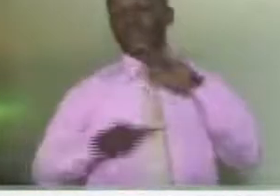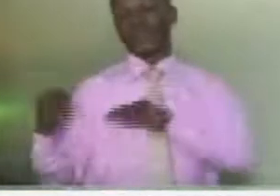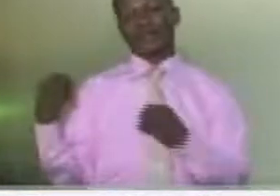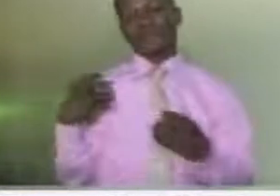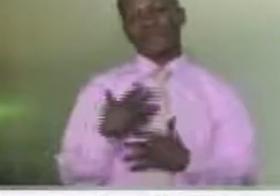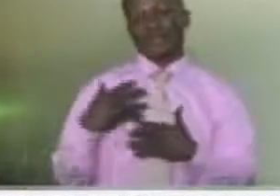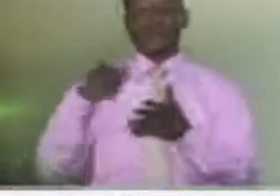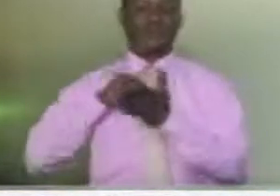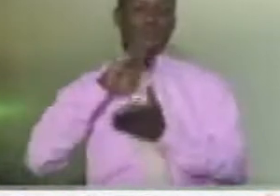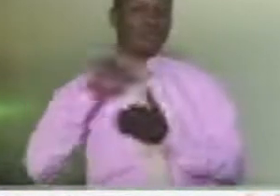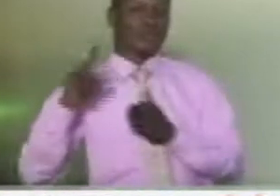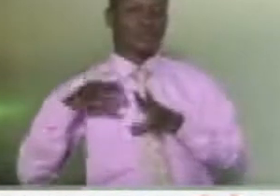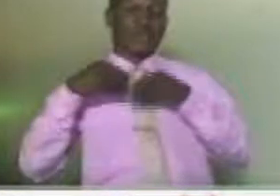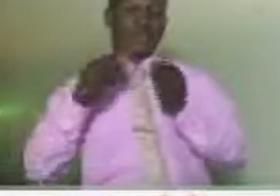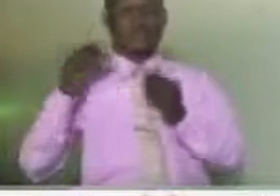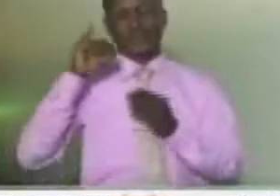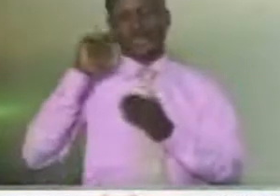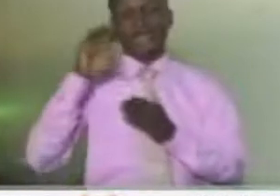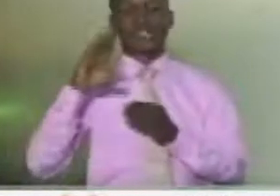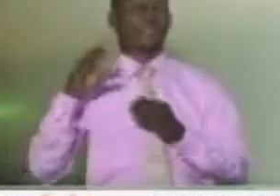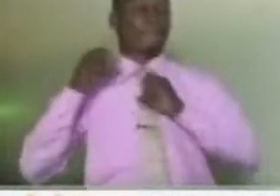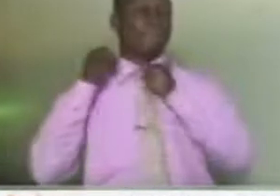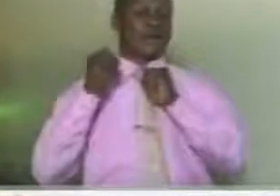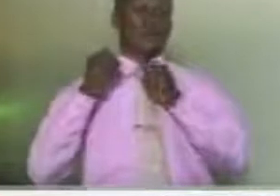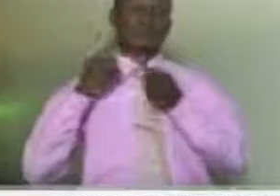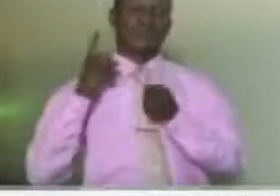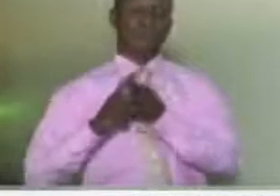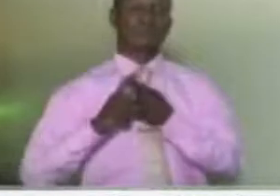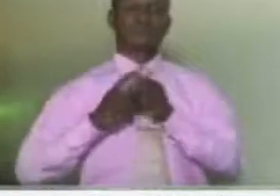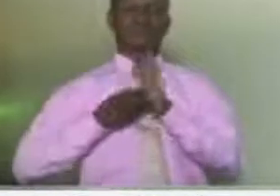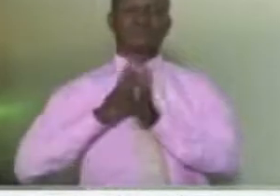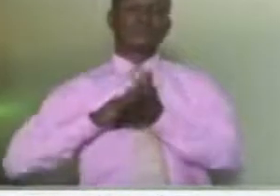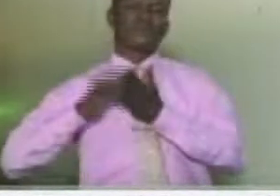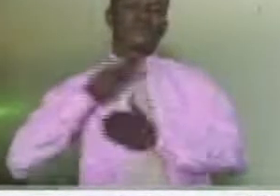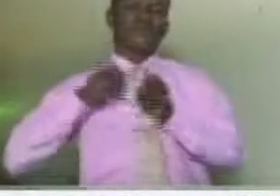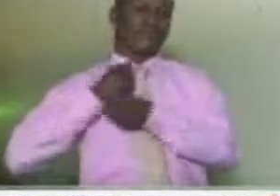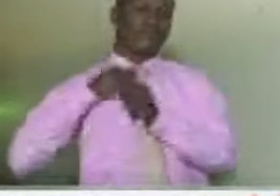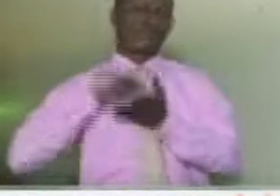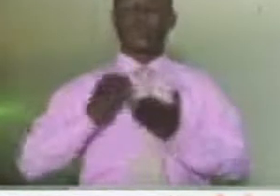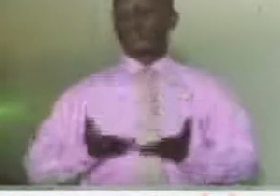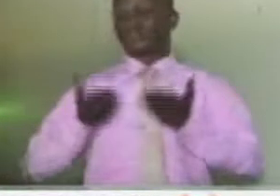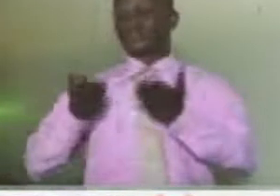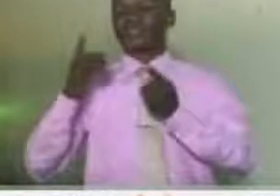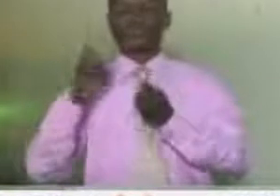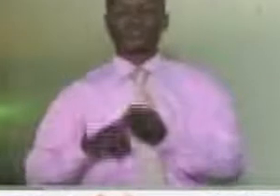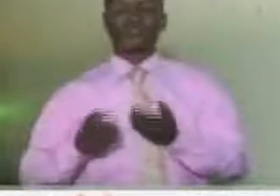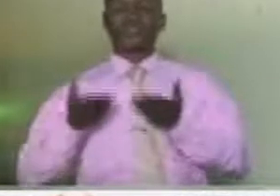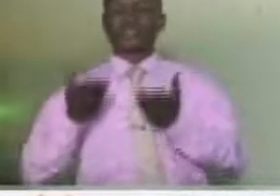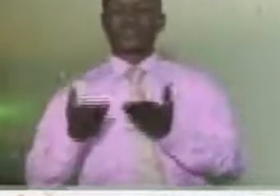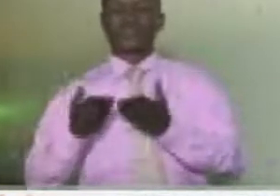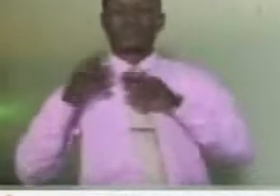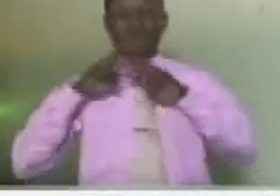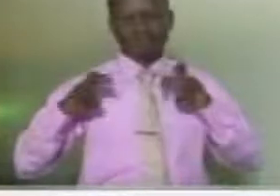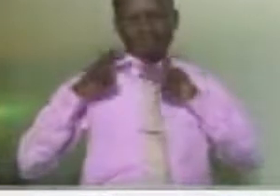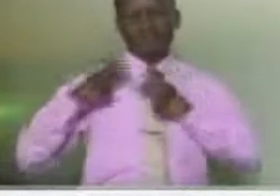with the power to review declarations and returns made under questionable circumstances to keep returning officers in check